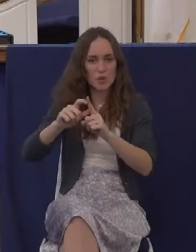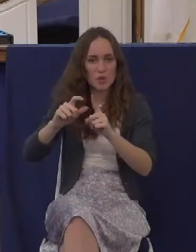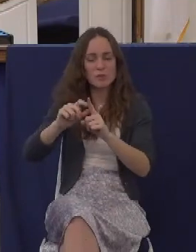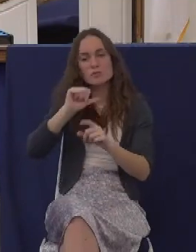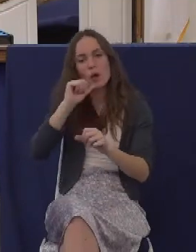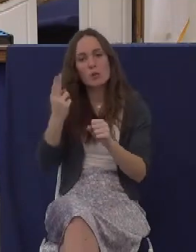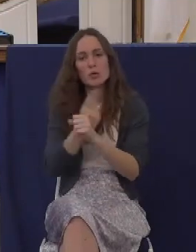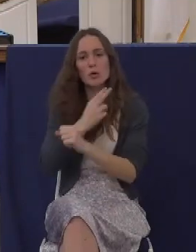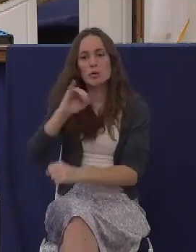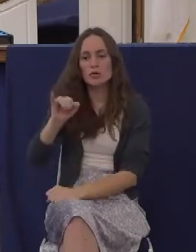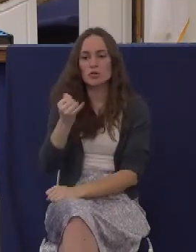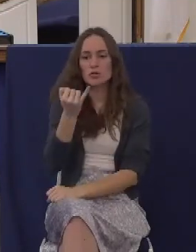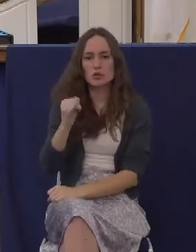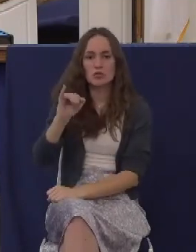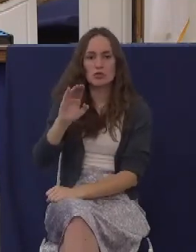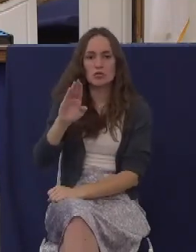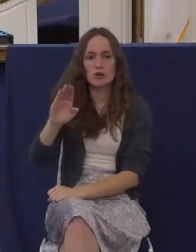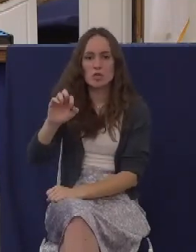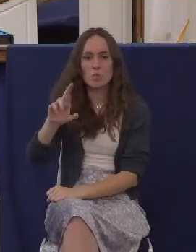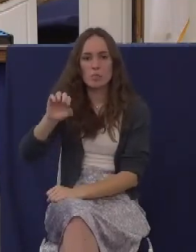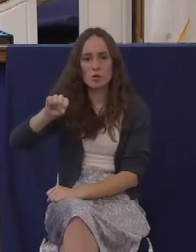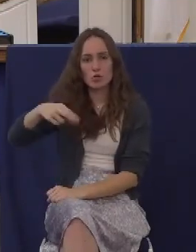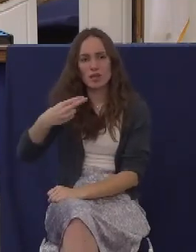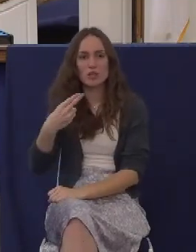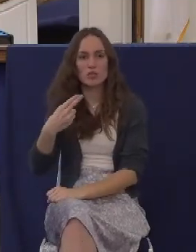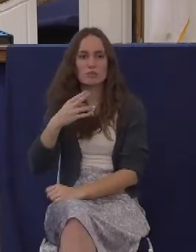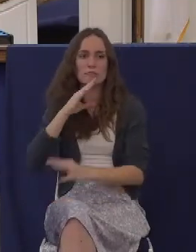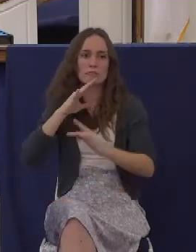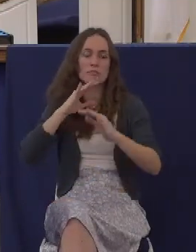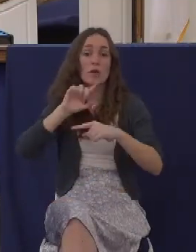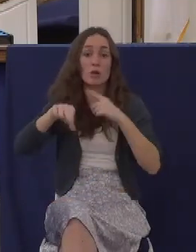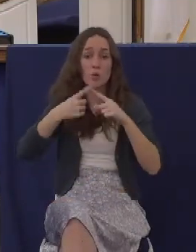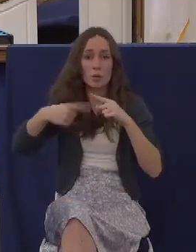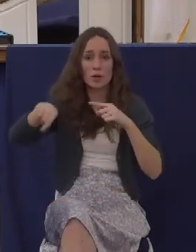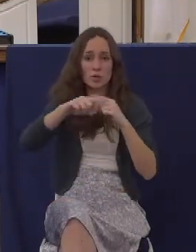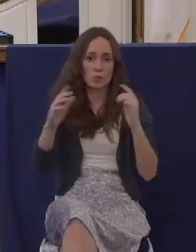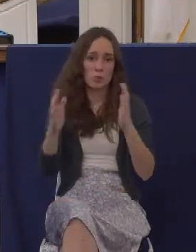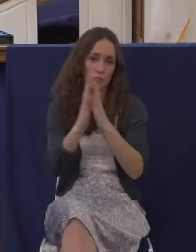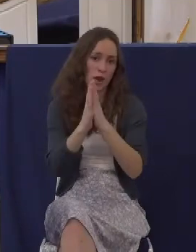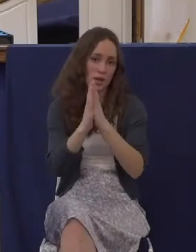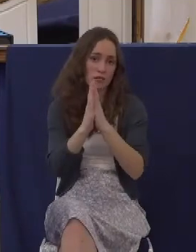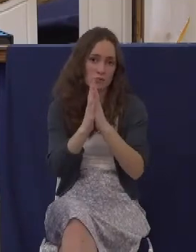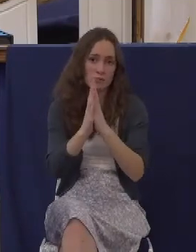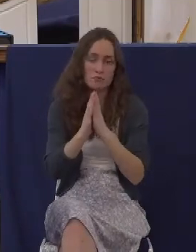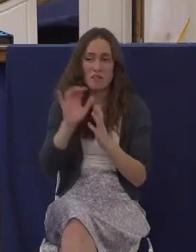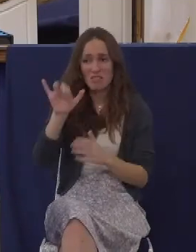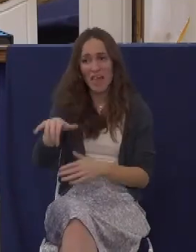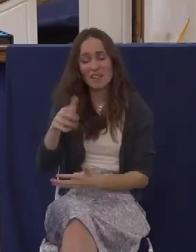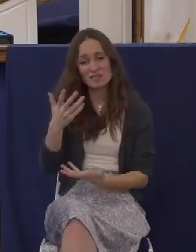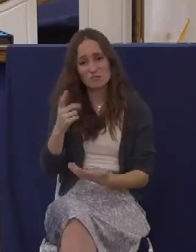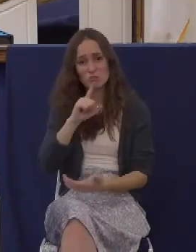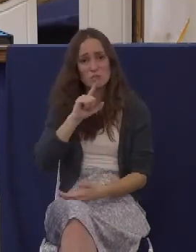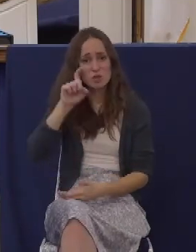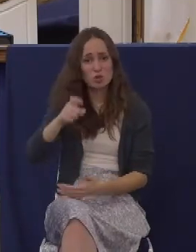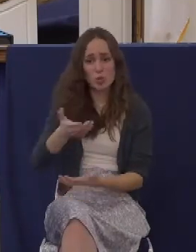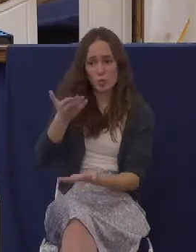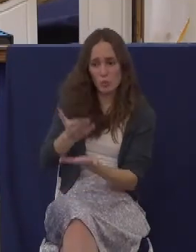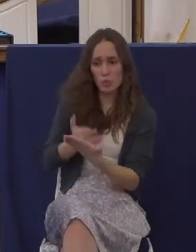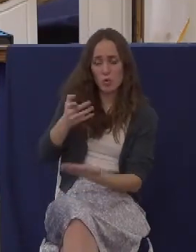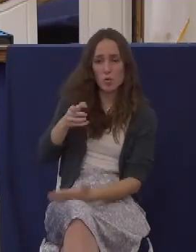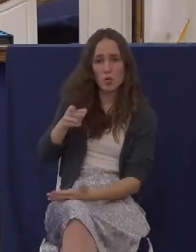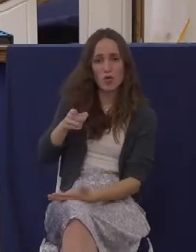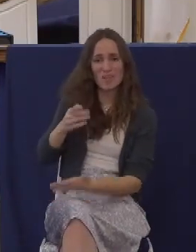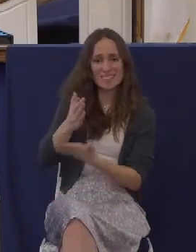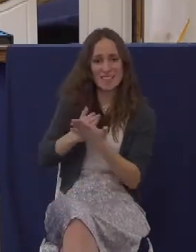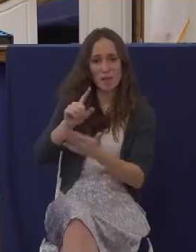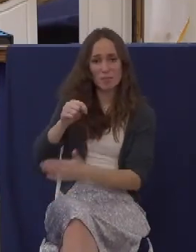gibberish when you pray. That one verse right there should debunk tongues. It really should. It doesn't, but